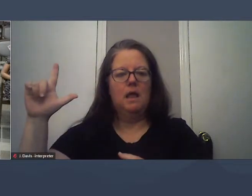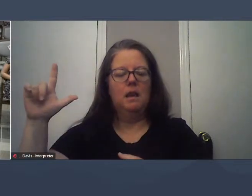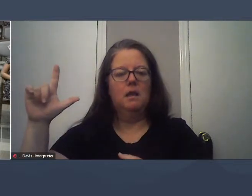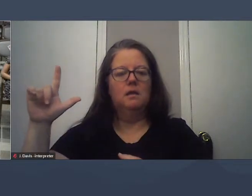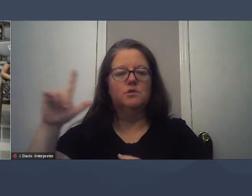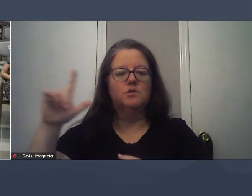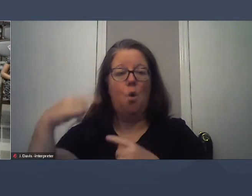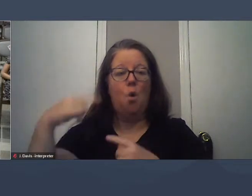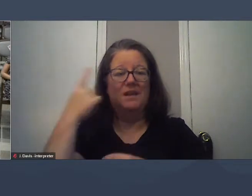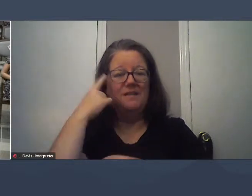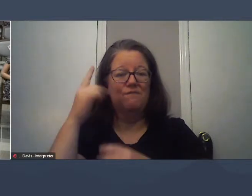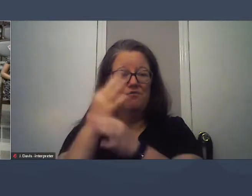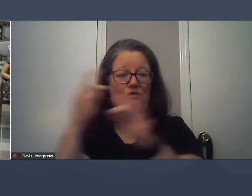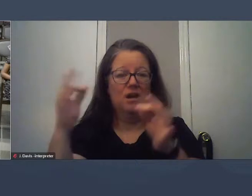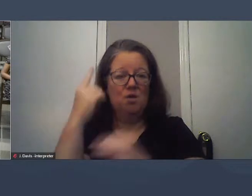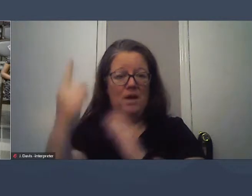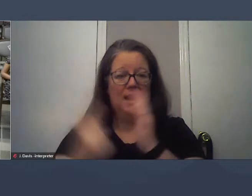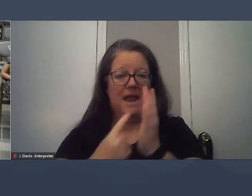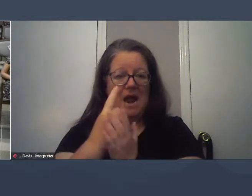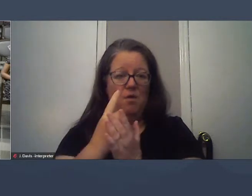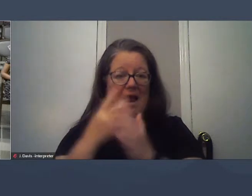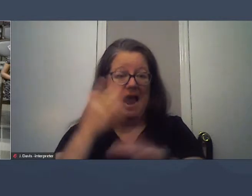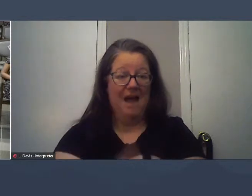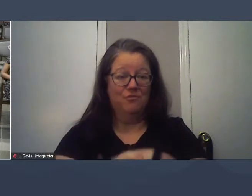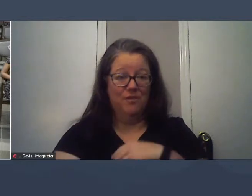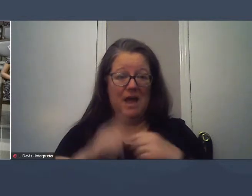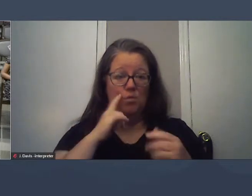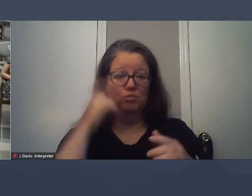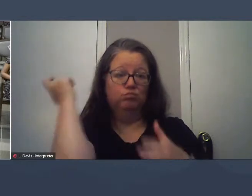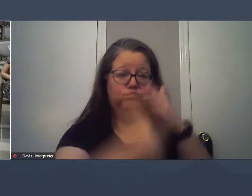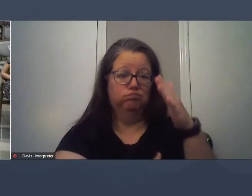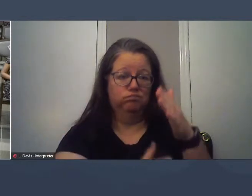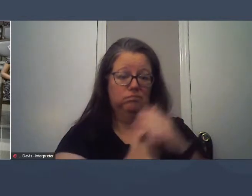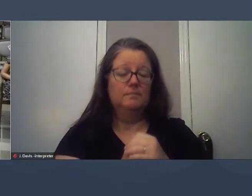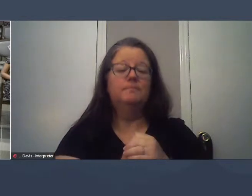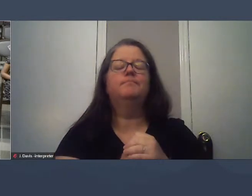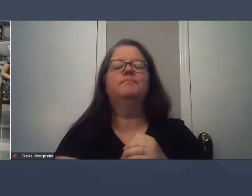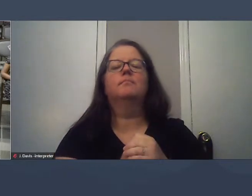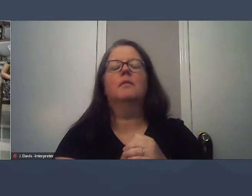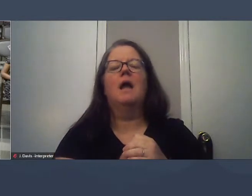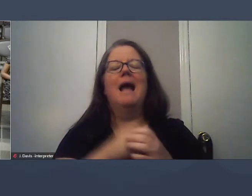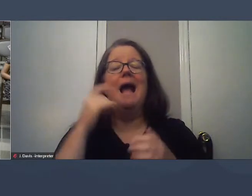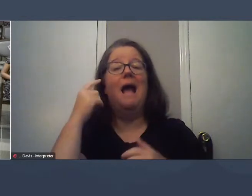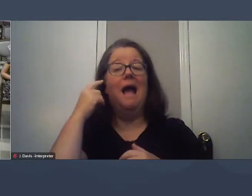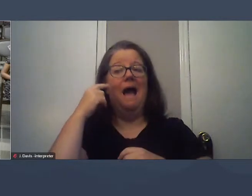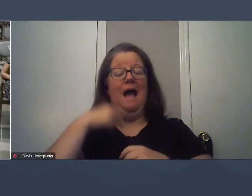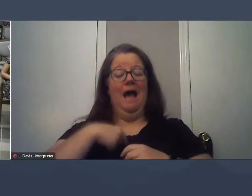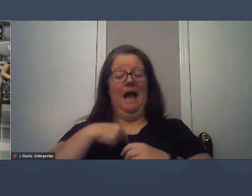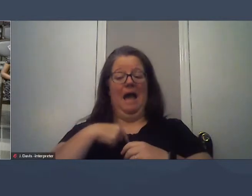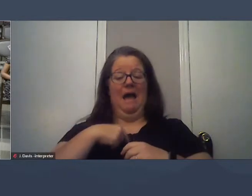an hour, and then afterwards it was going to be charged for. I think creating